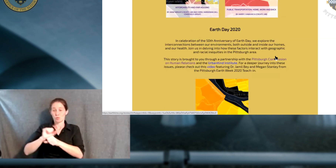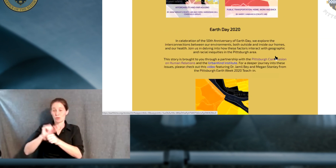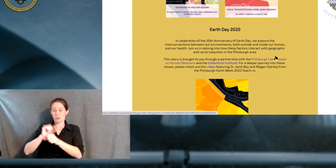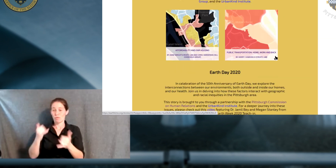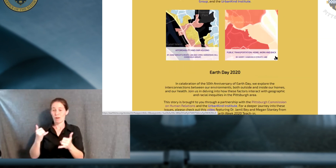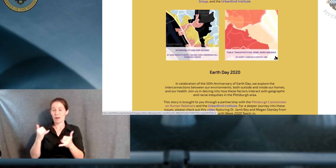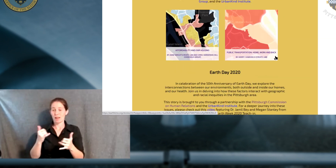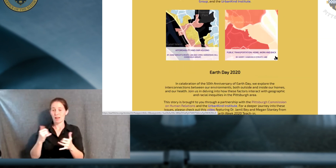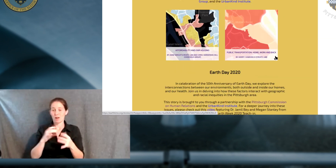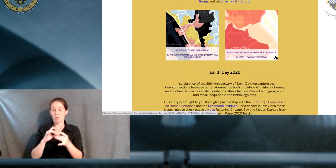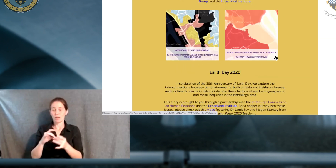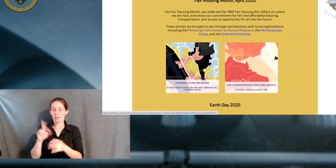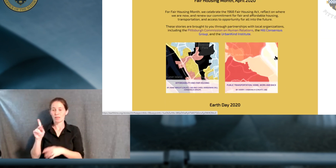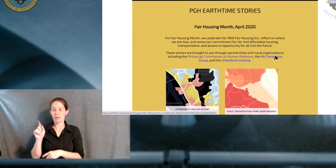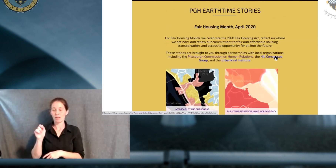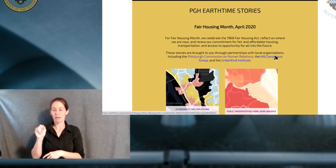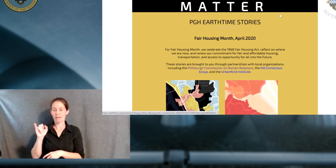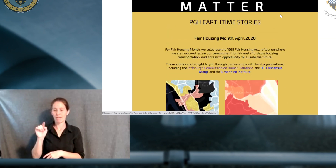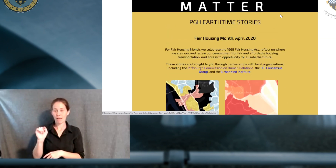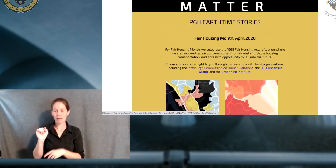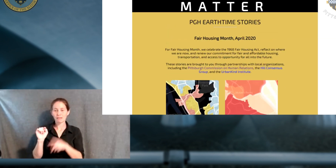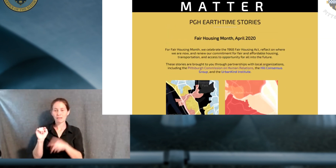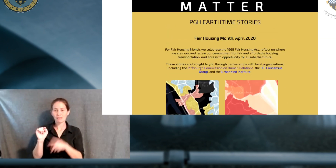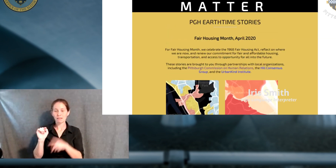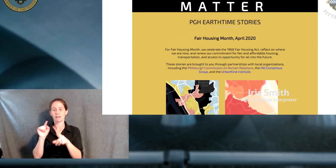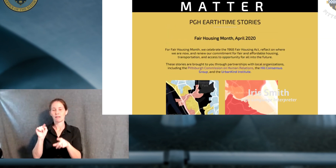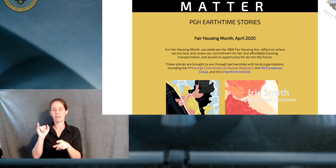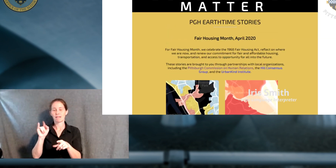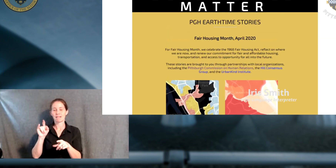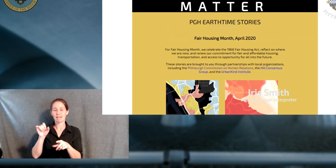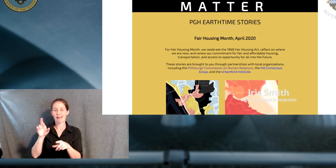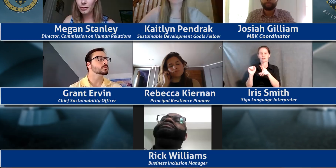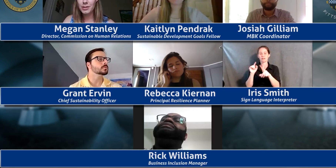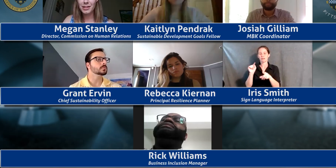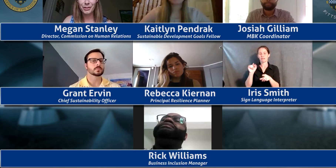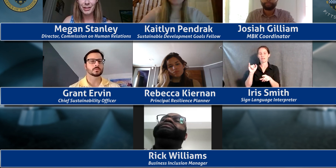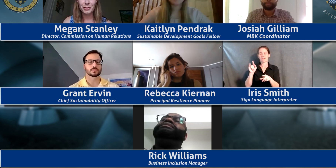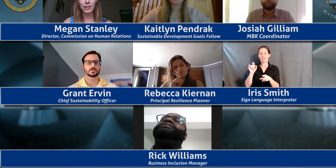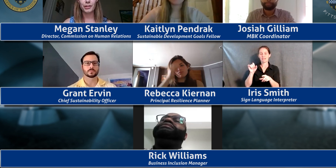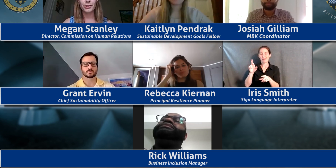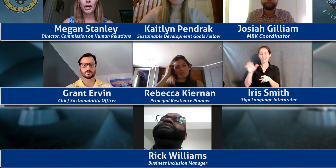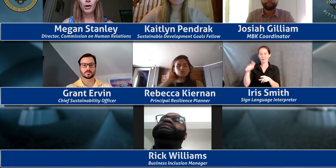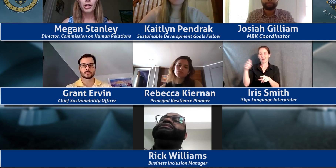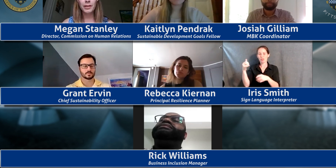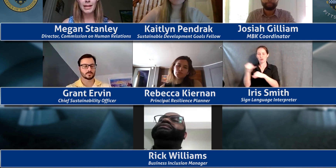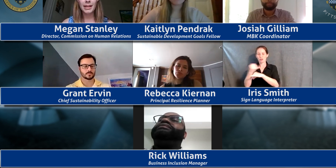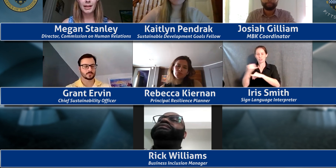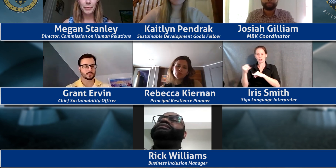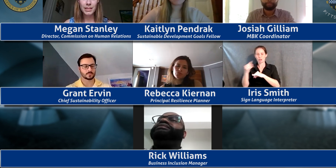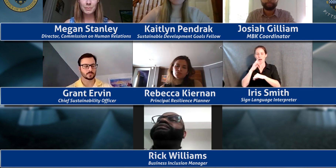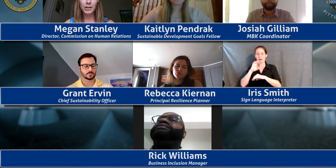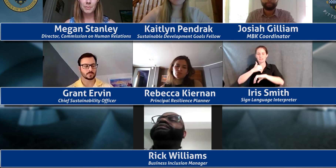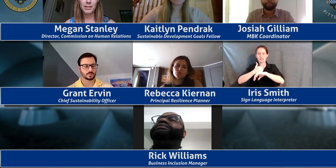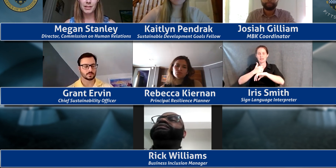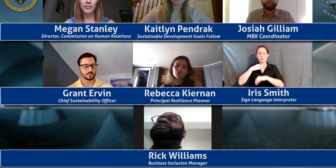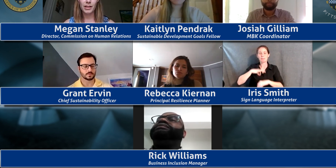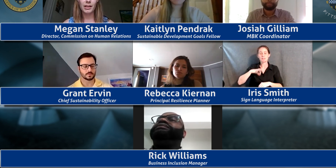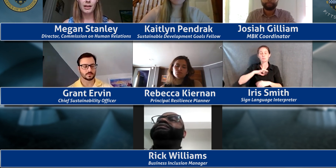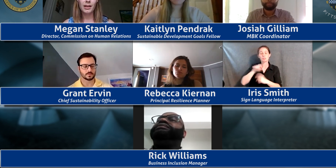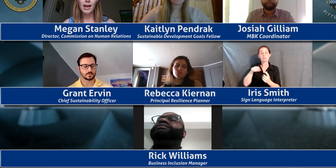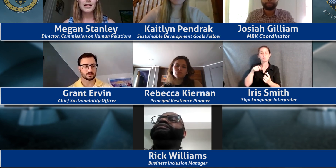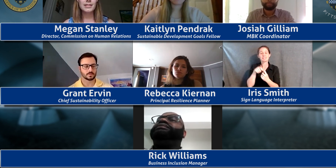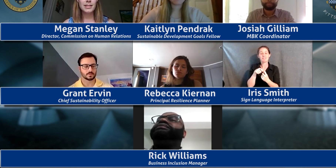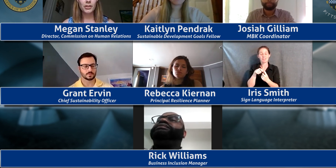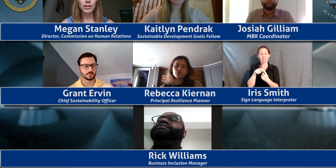working right now with Kate and with Tyler, who's another intern, on creating a Pittsburgh-specific